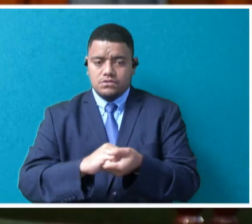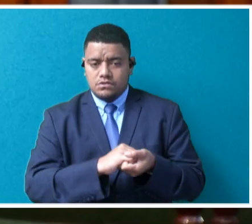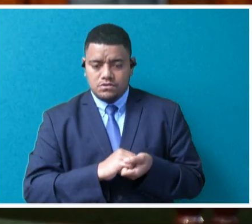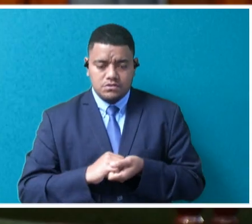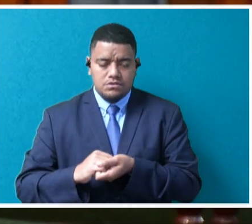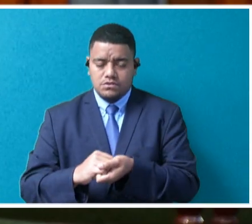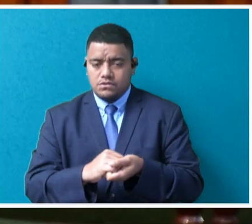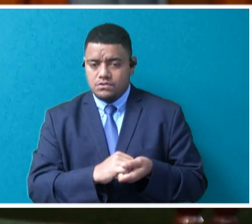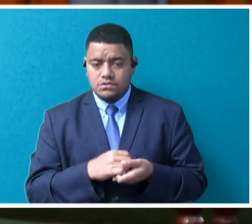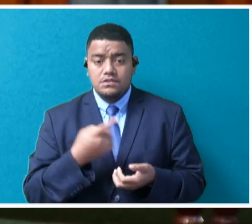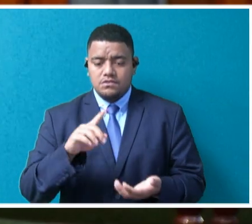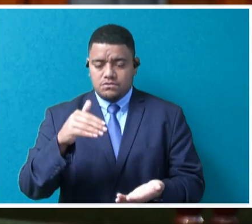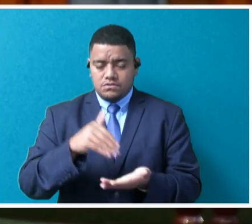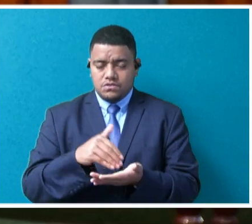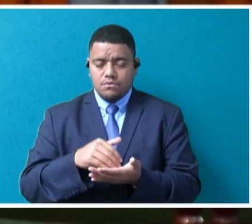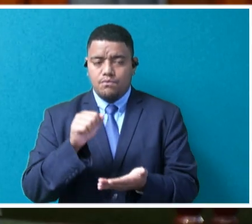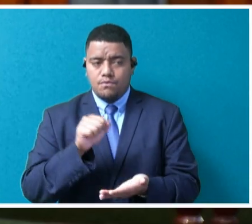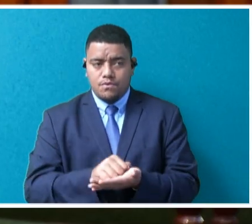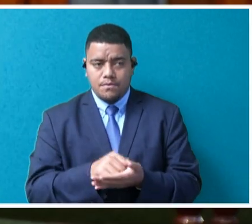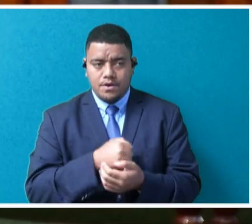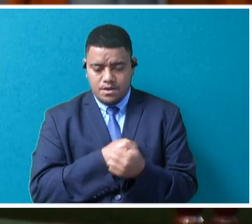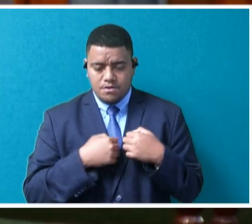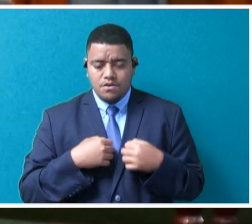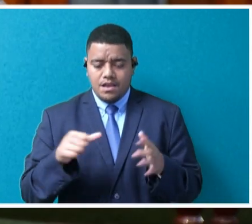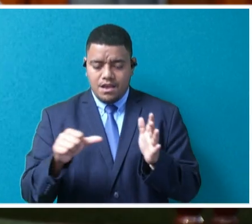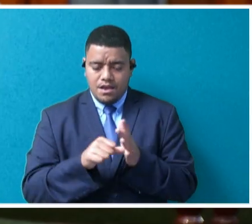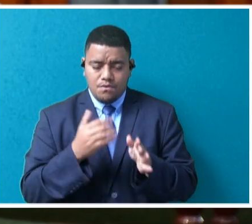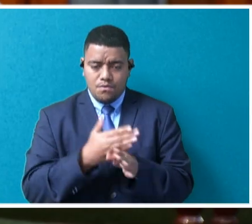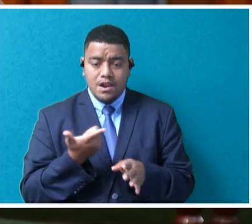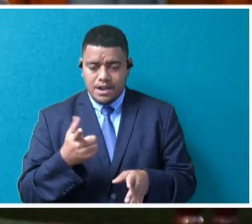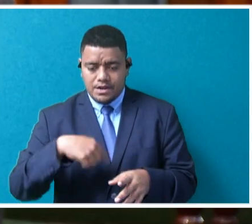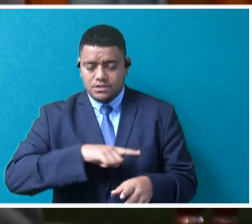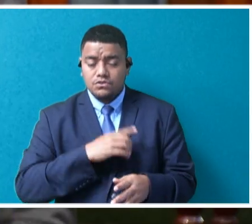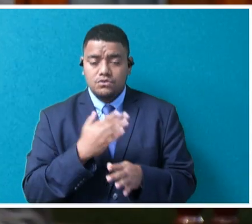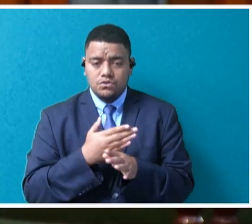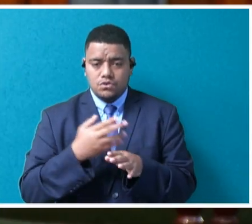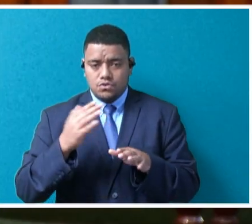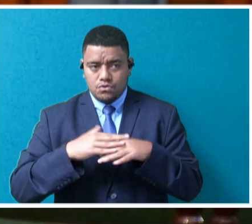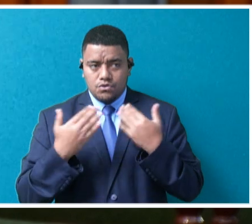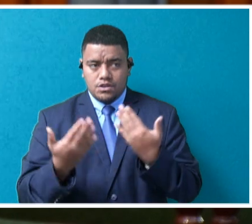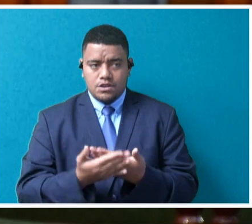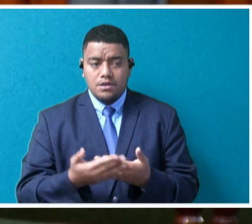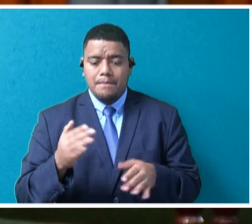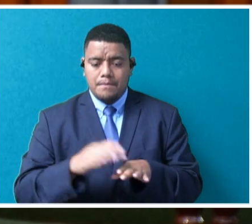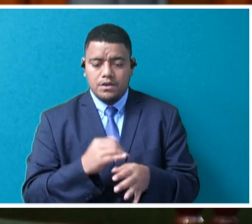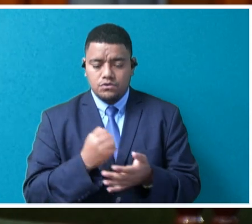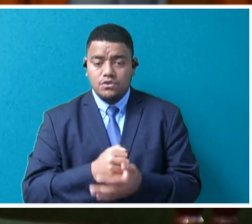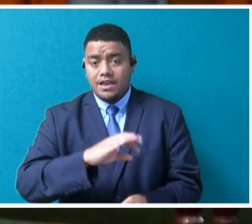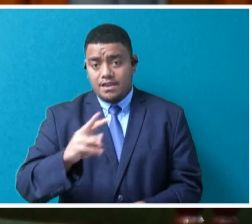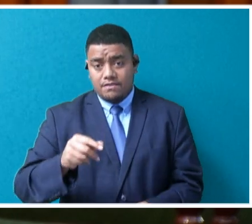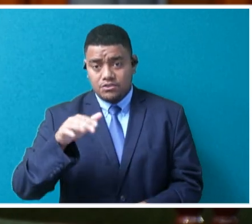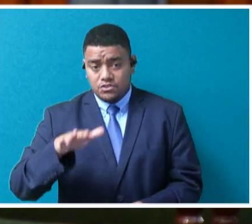coordination, synchronizing our effort, and let us continue to work together to ensure that every